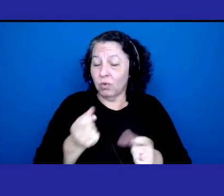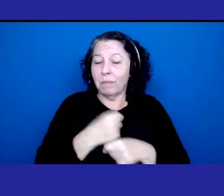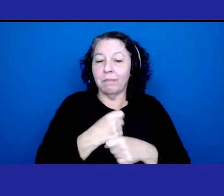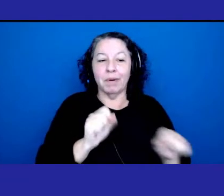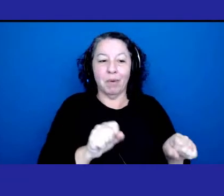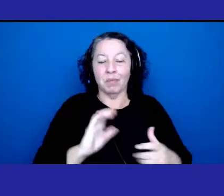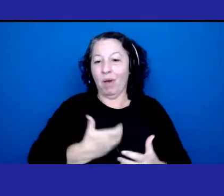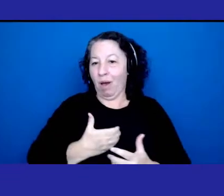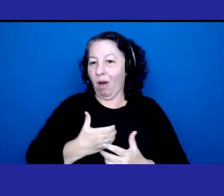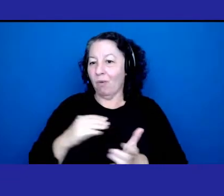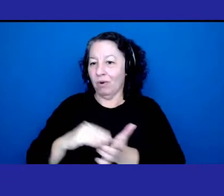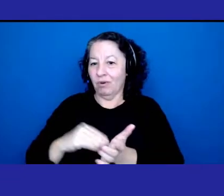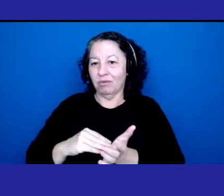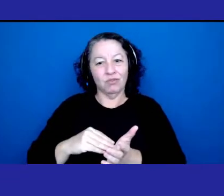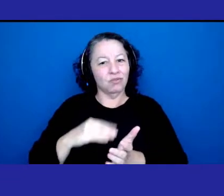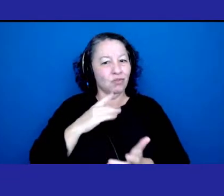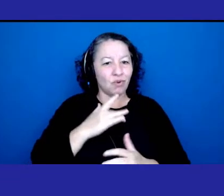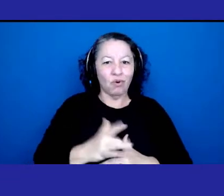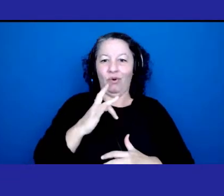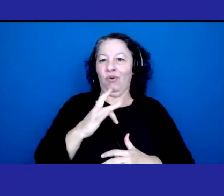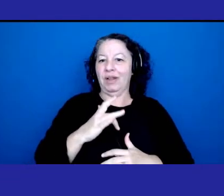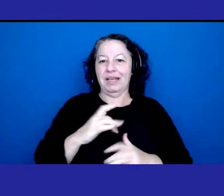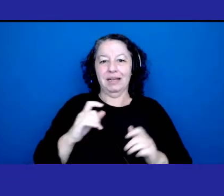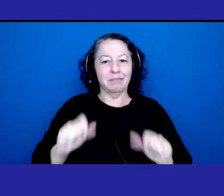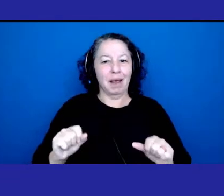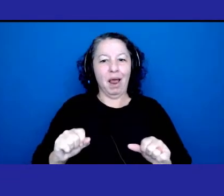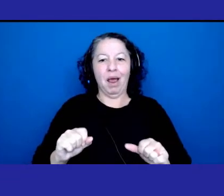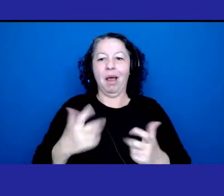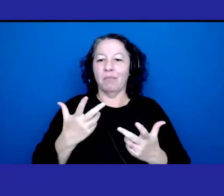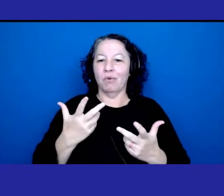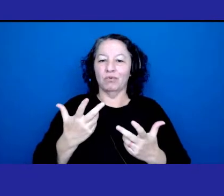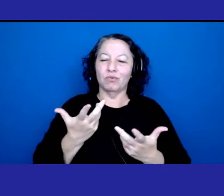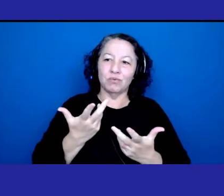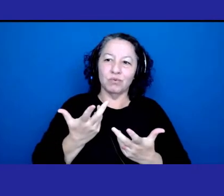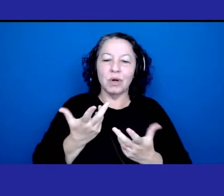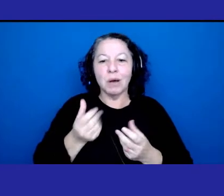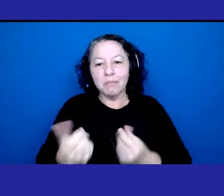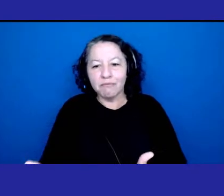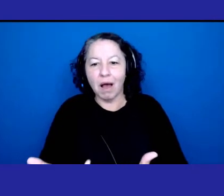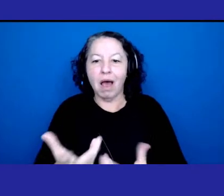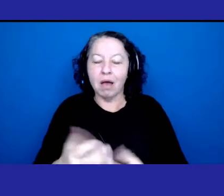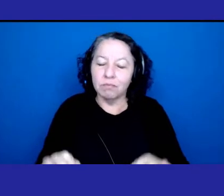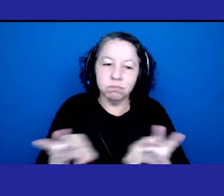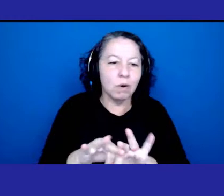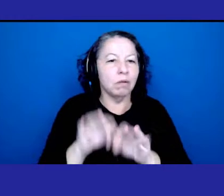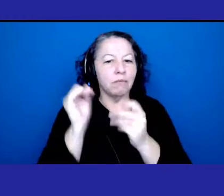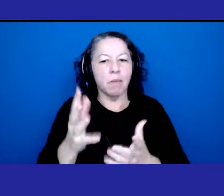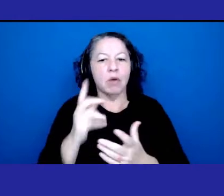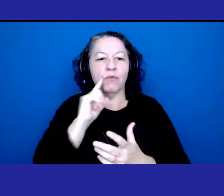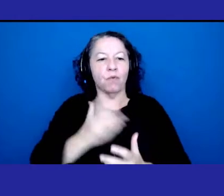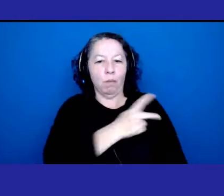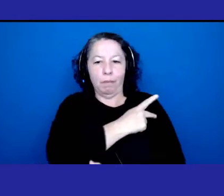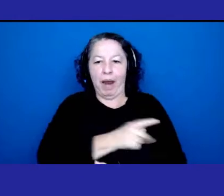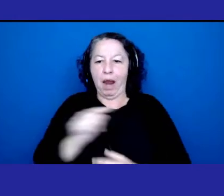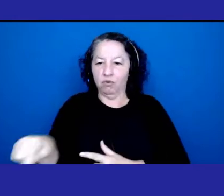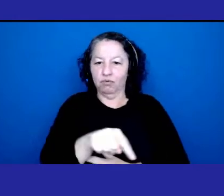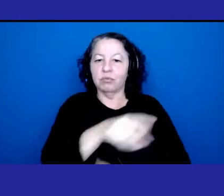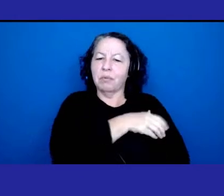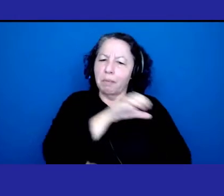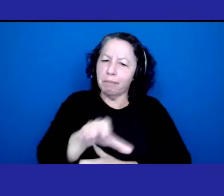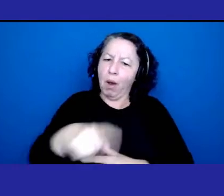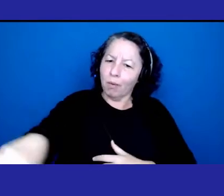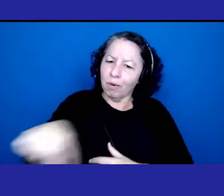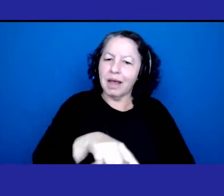very early on to place critical information in the hands of our patients to empower them to make the